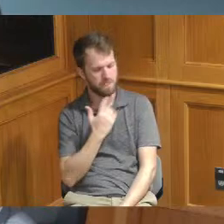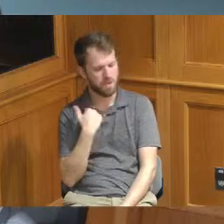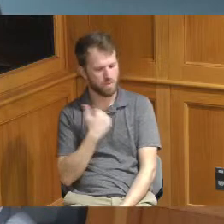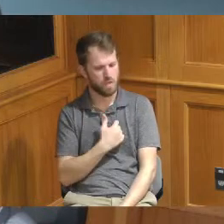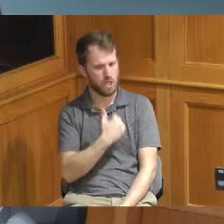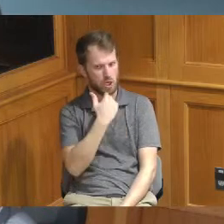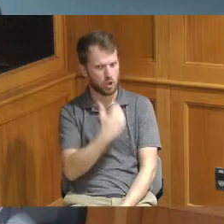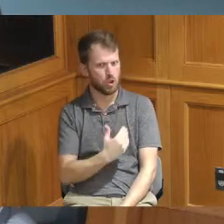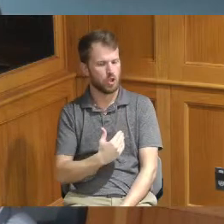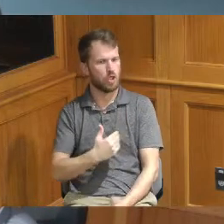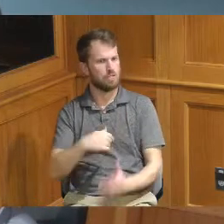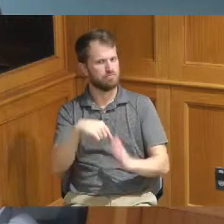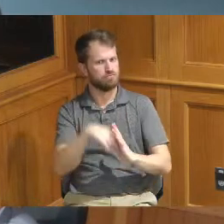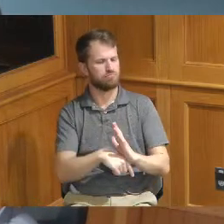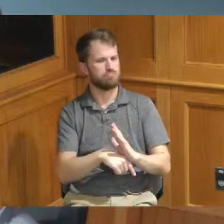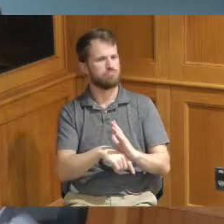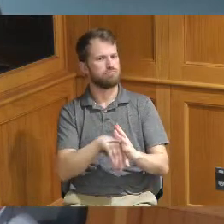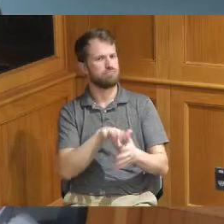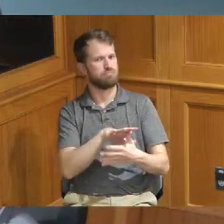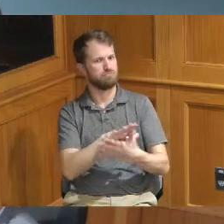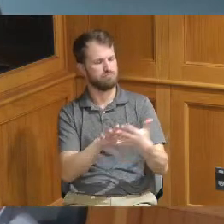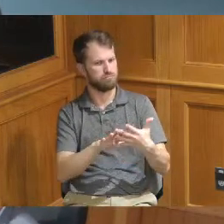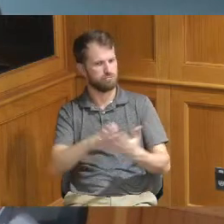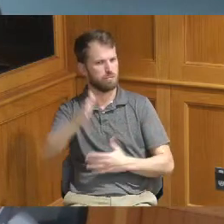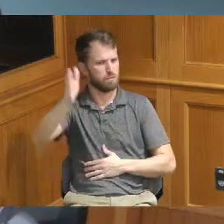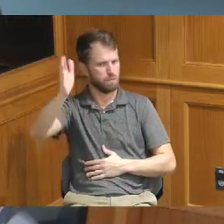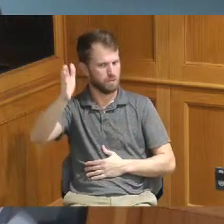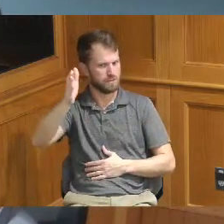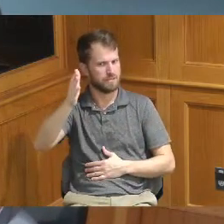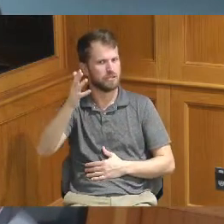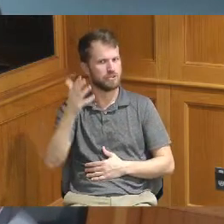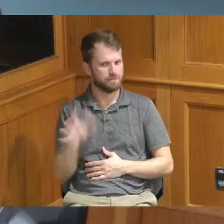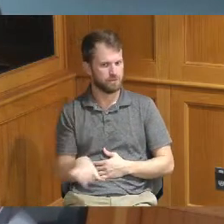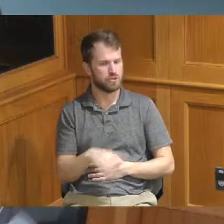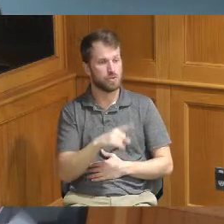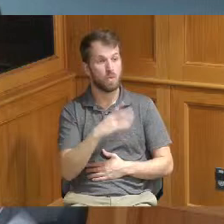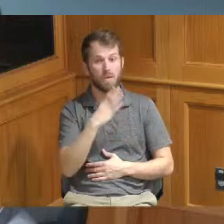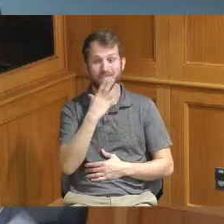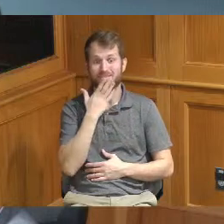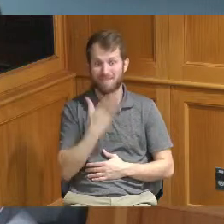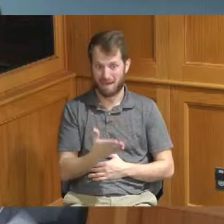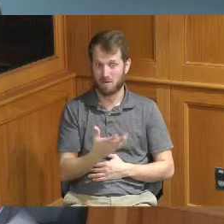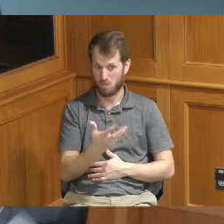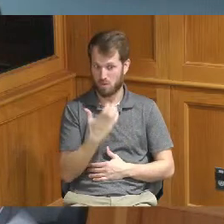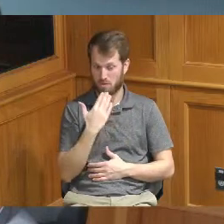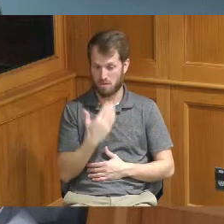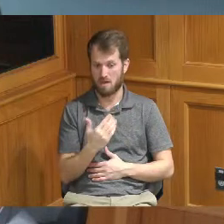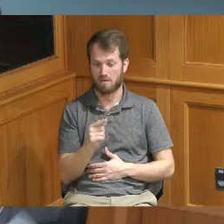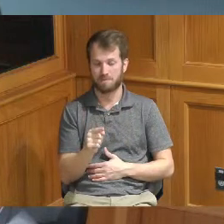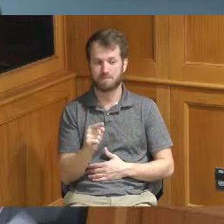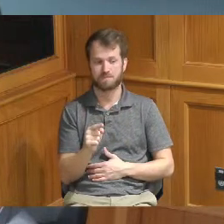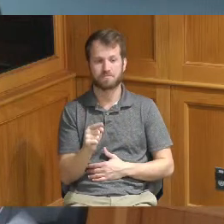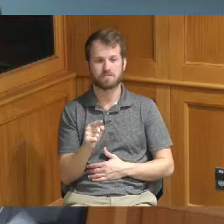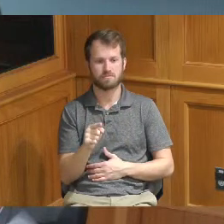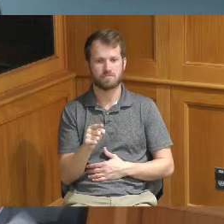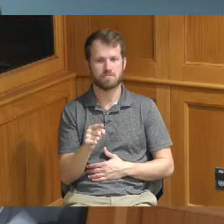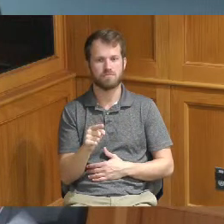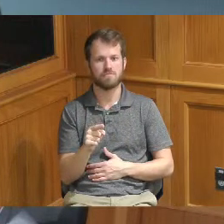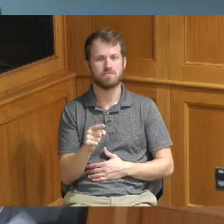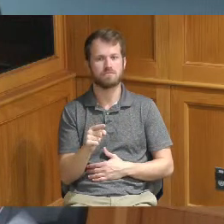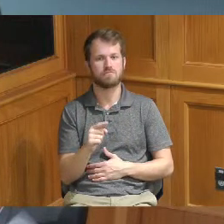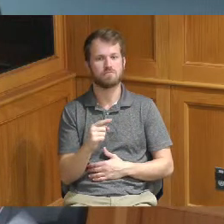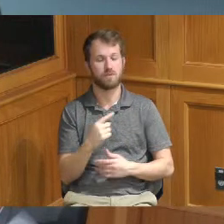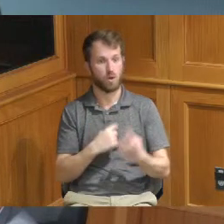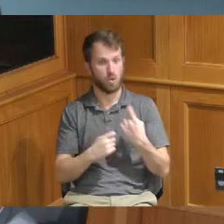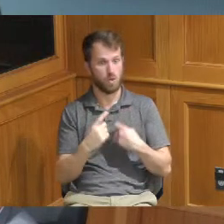a thorough and extensive presentation and meeting, and I do want to thank you because you were able to answer the questions